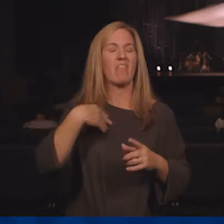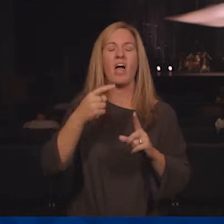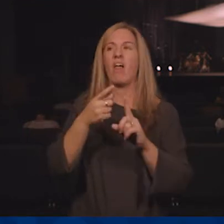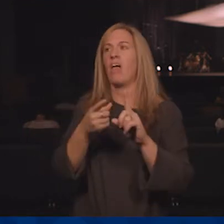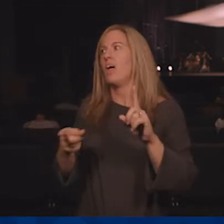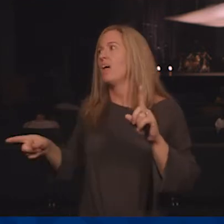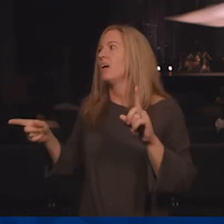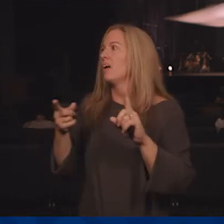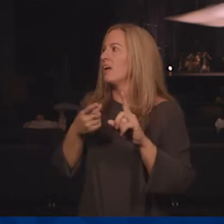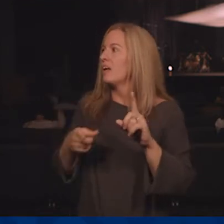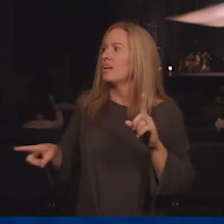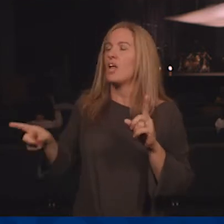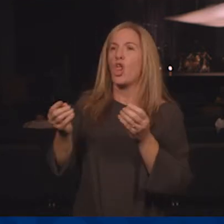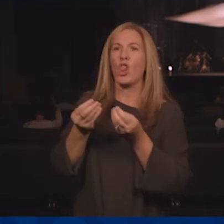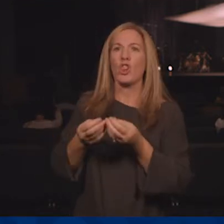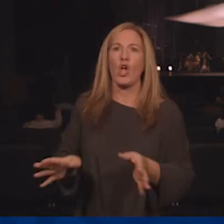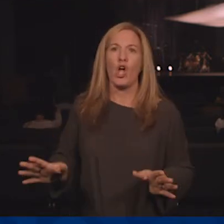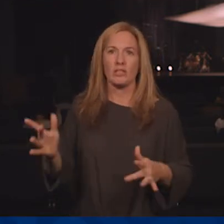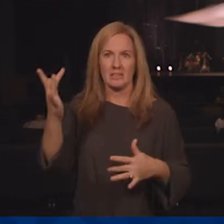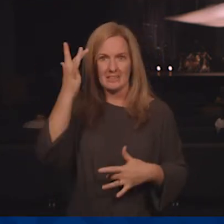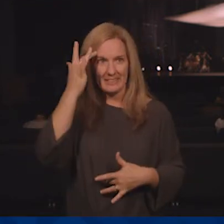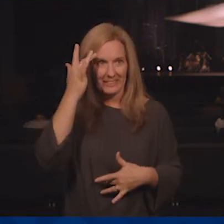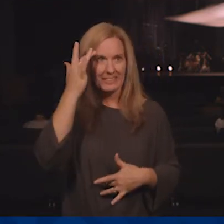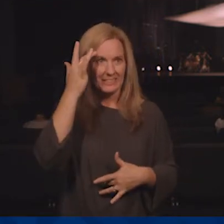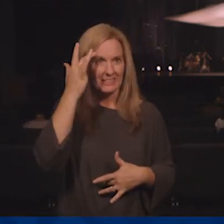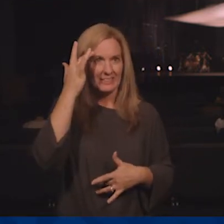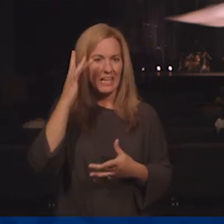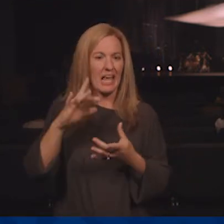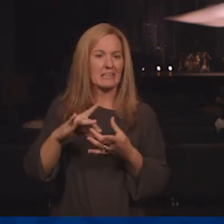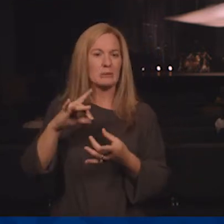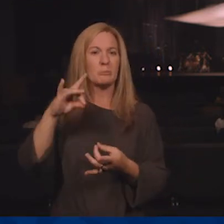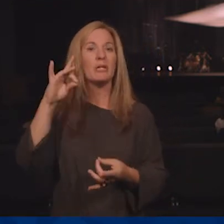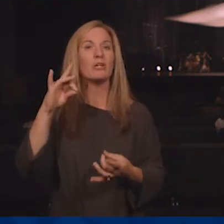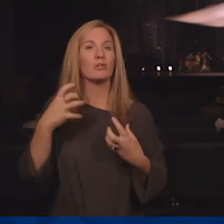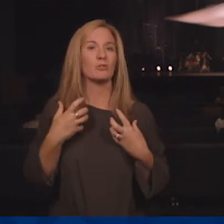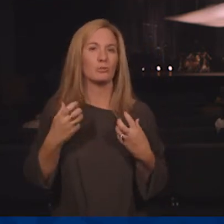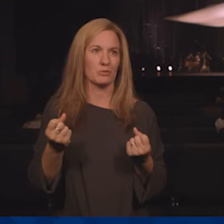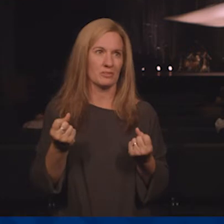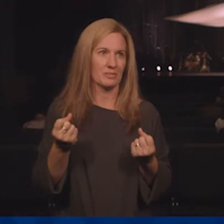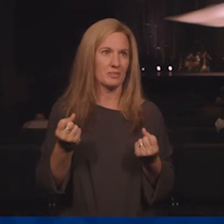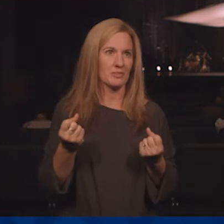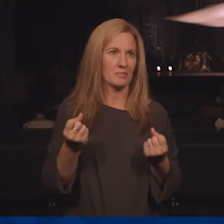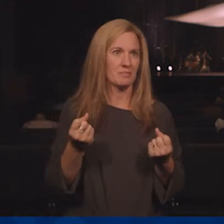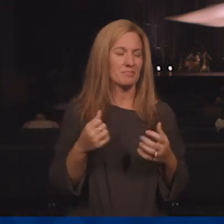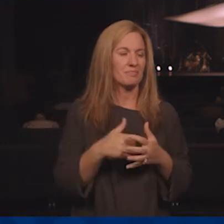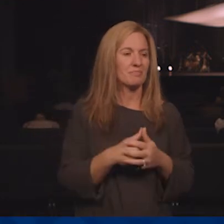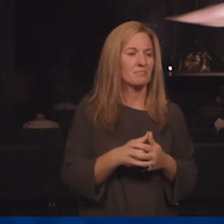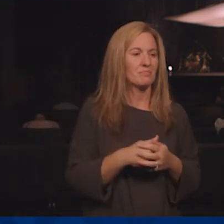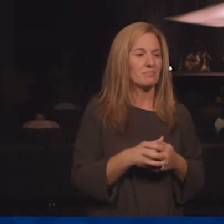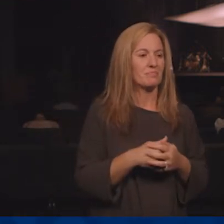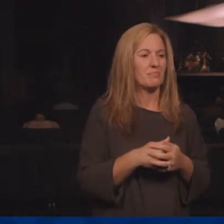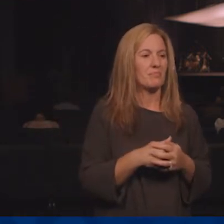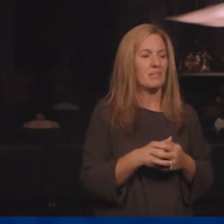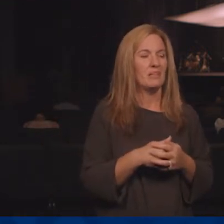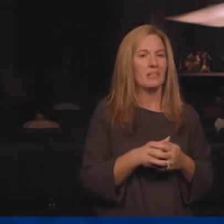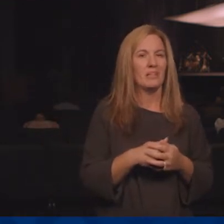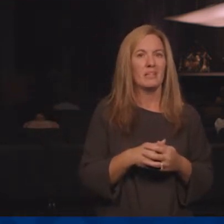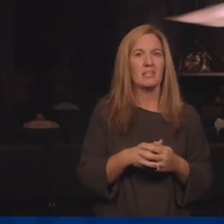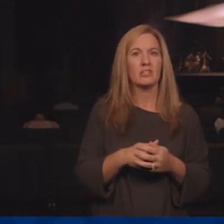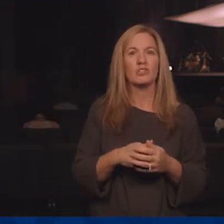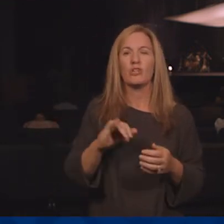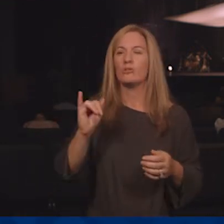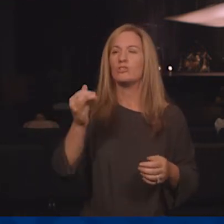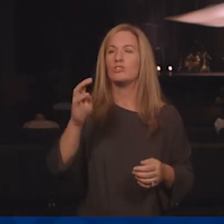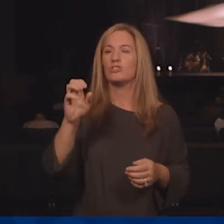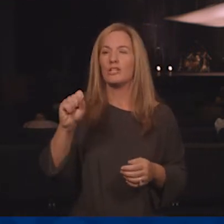lost sickness, and a spiritual restoration. So there's something happening in the